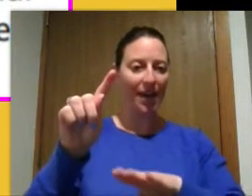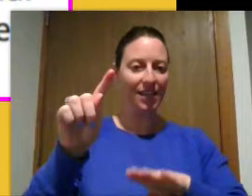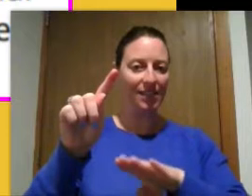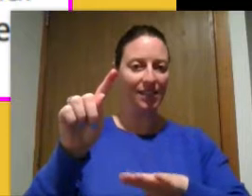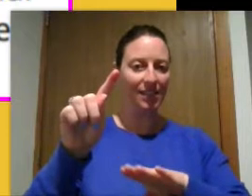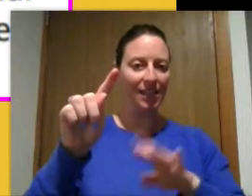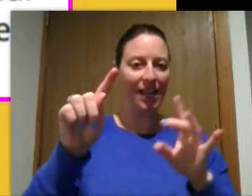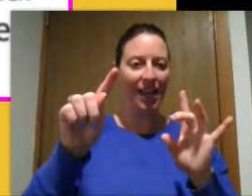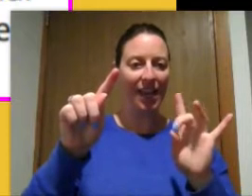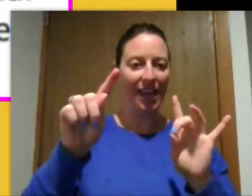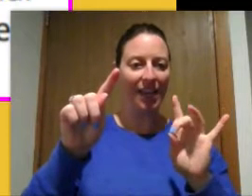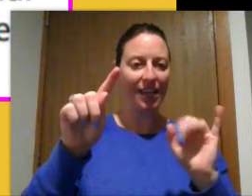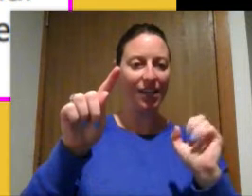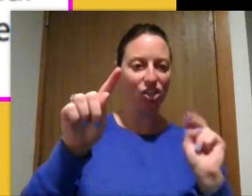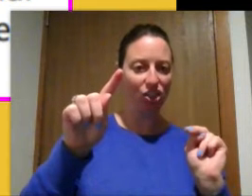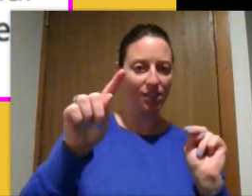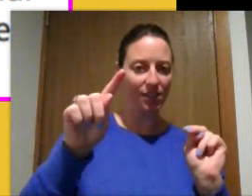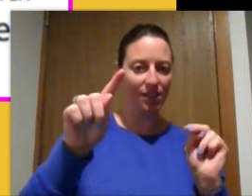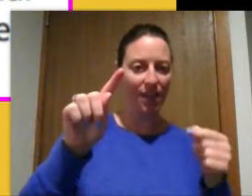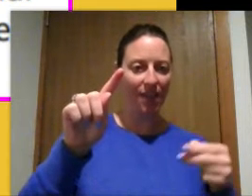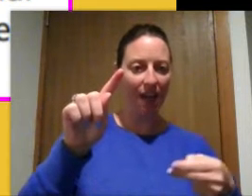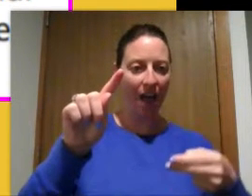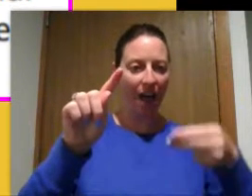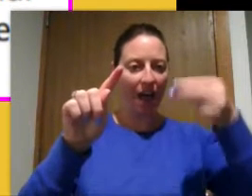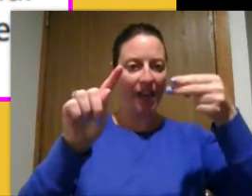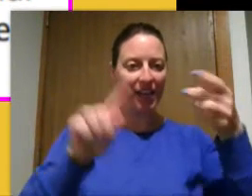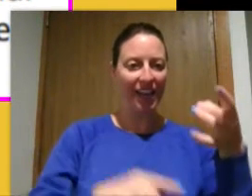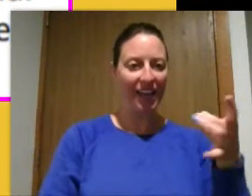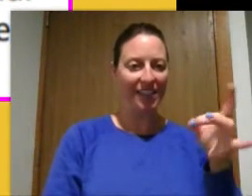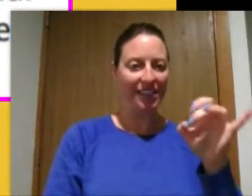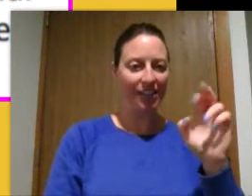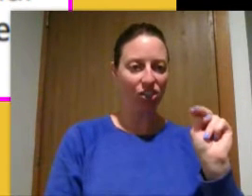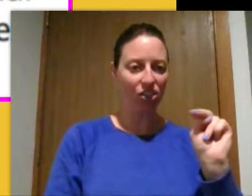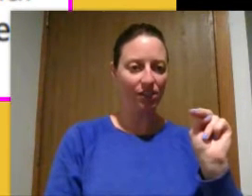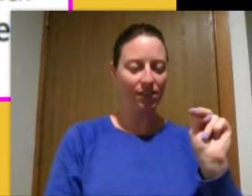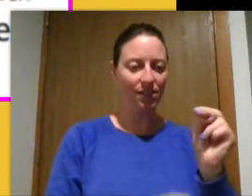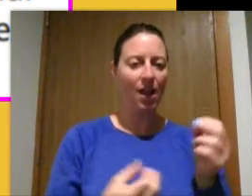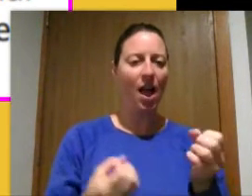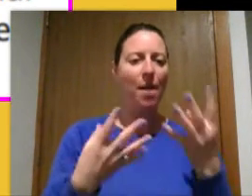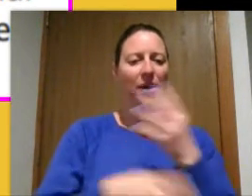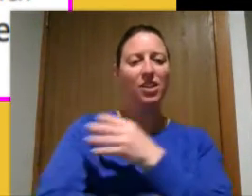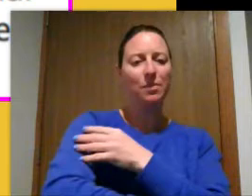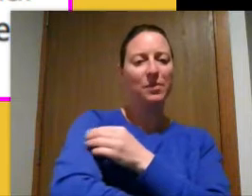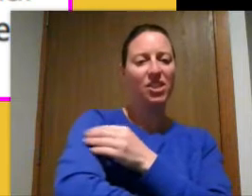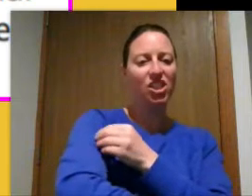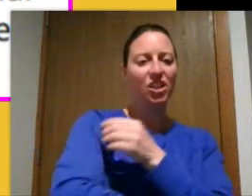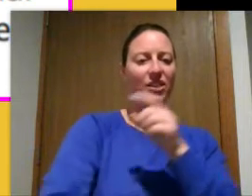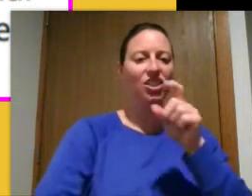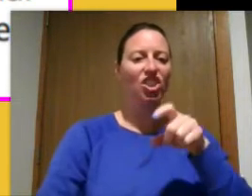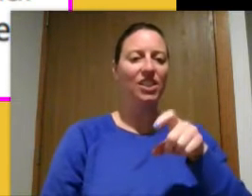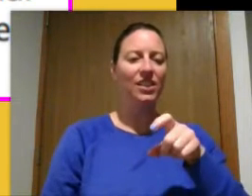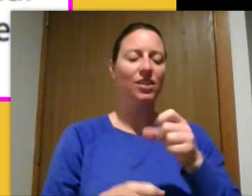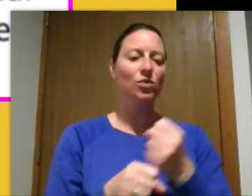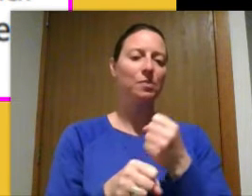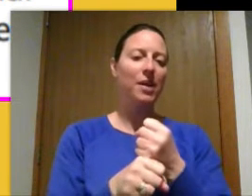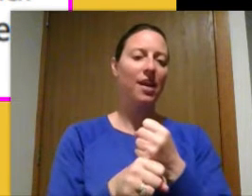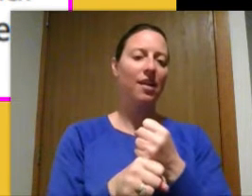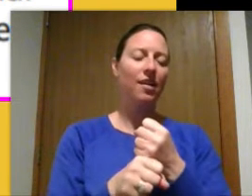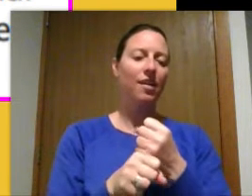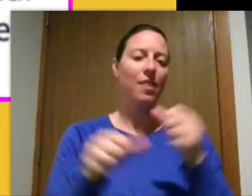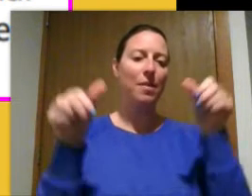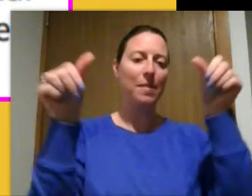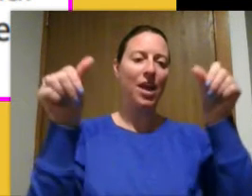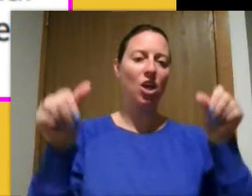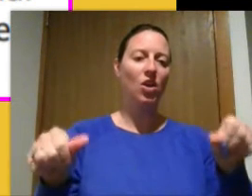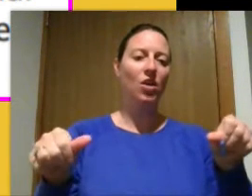18 inches. How much material does Mary Beth need to make the banner? Take some time to pause and figure